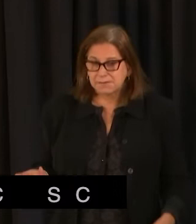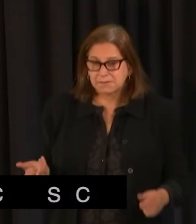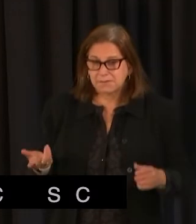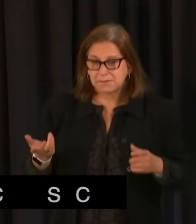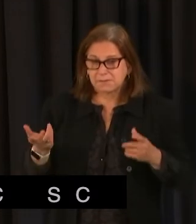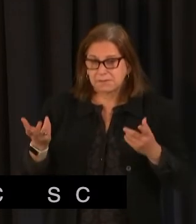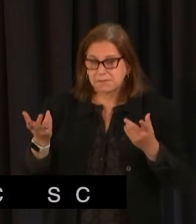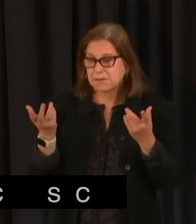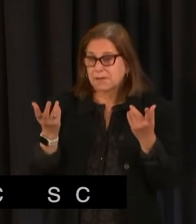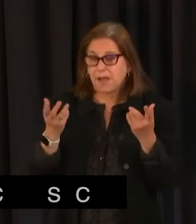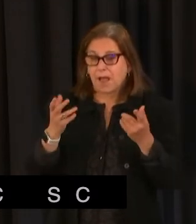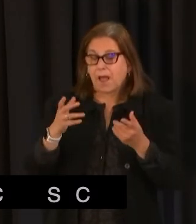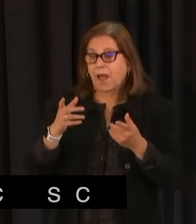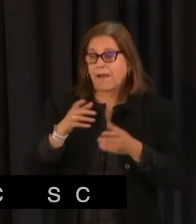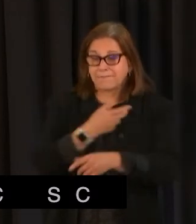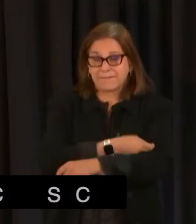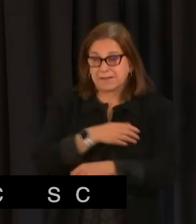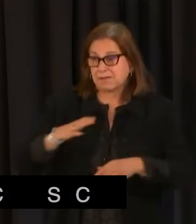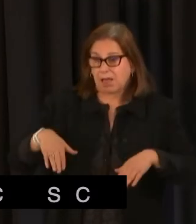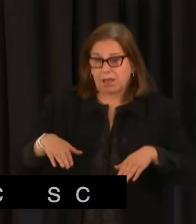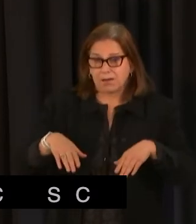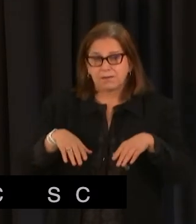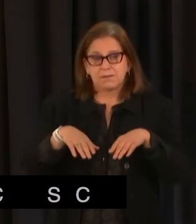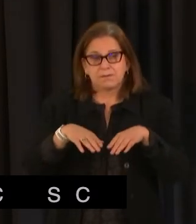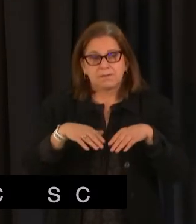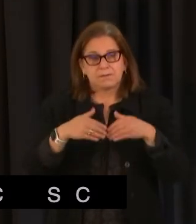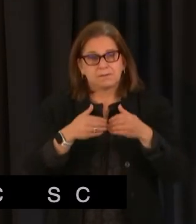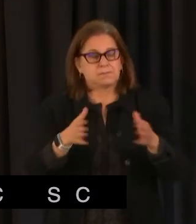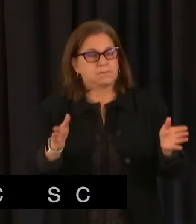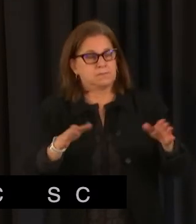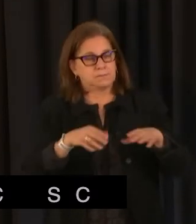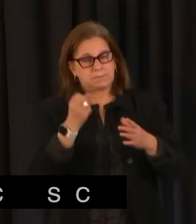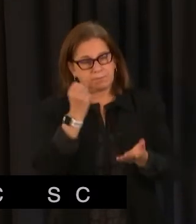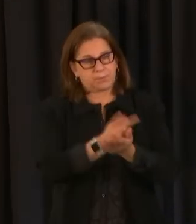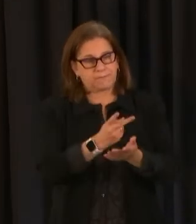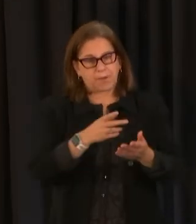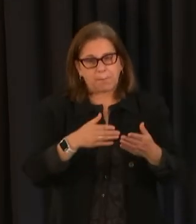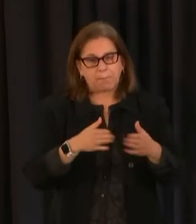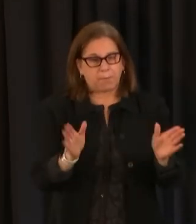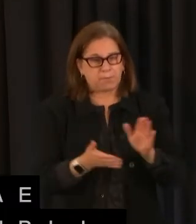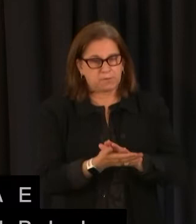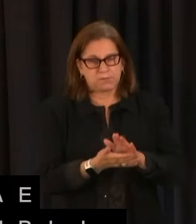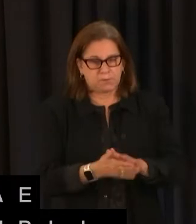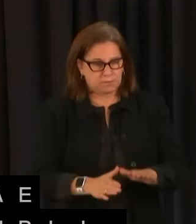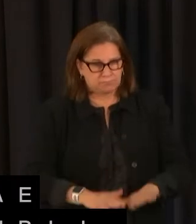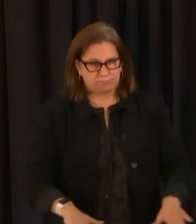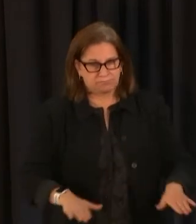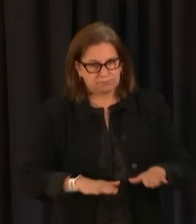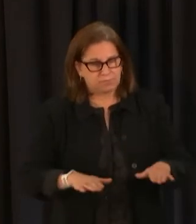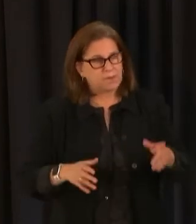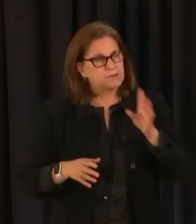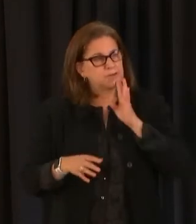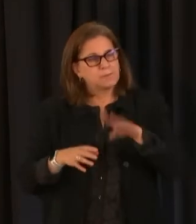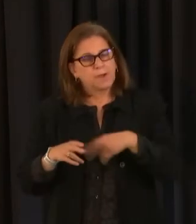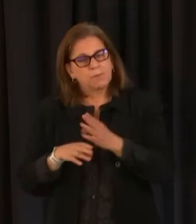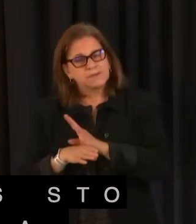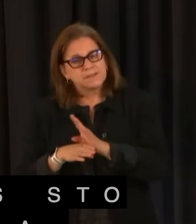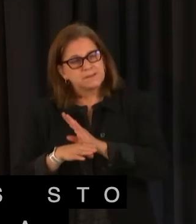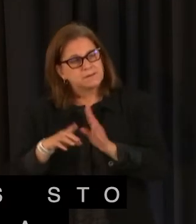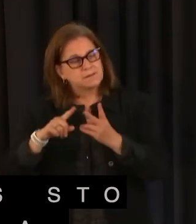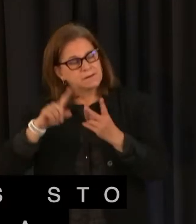school students at this stage, so that's not going to be a requirement for the fall. How about private businesses or